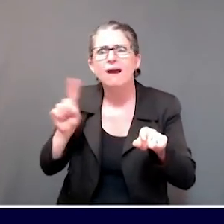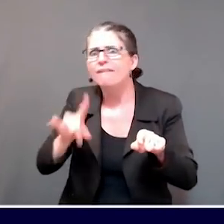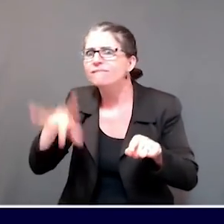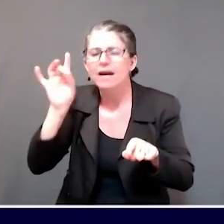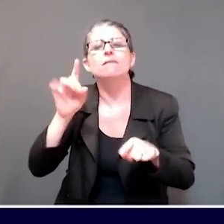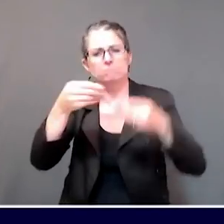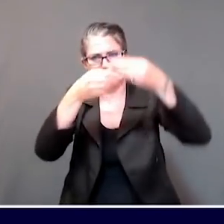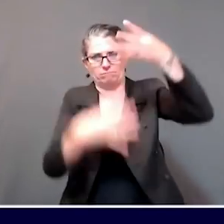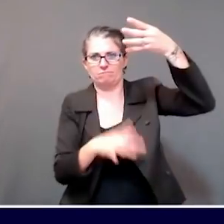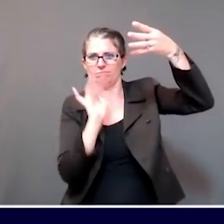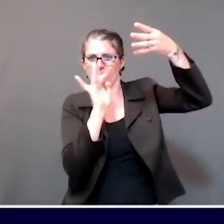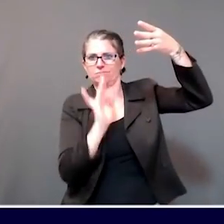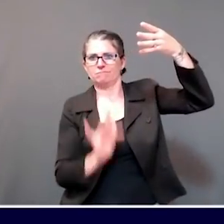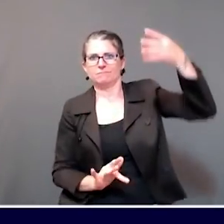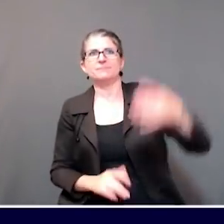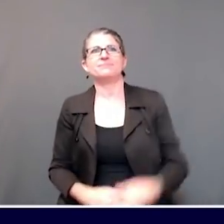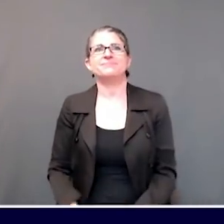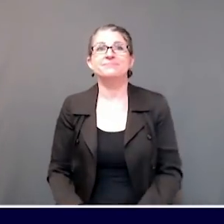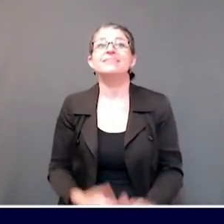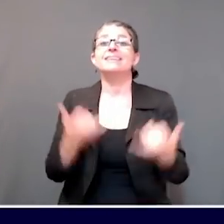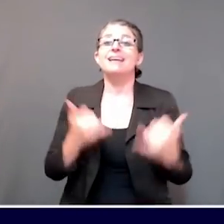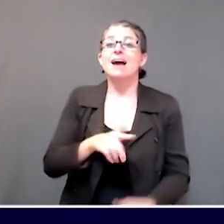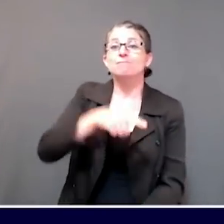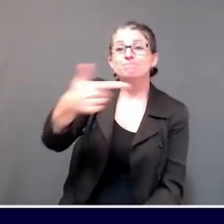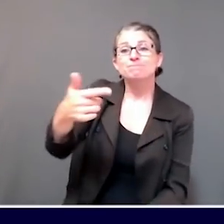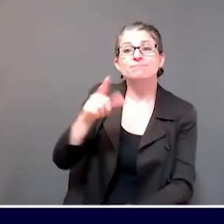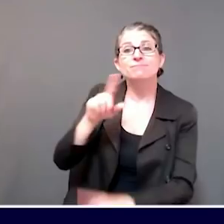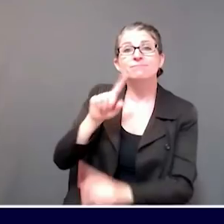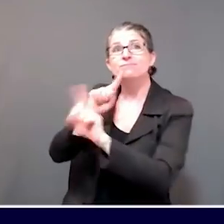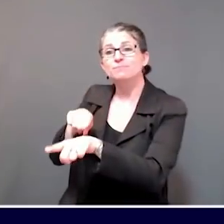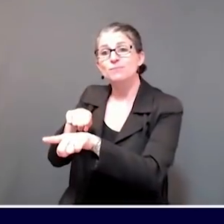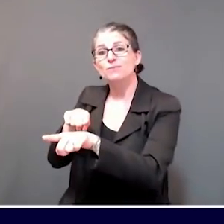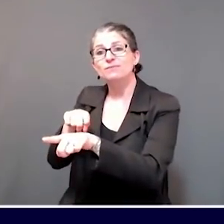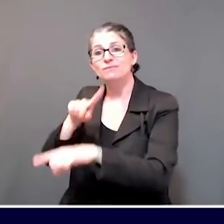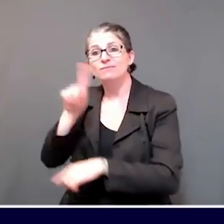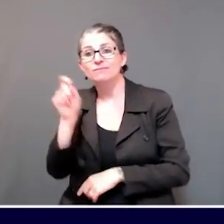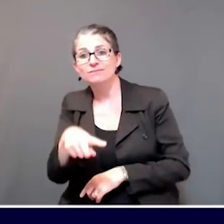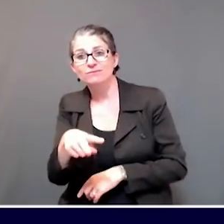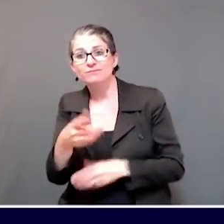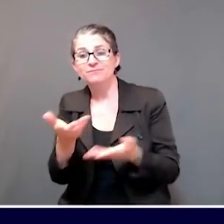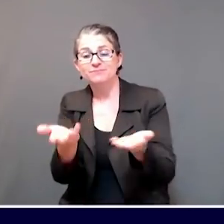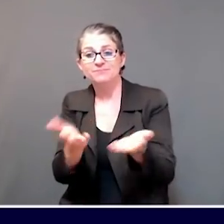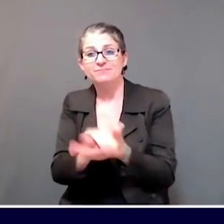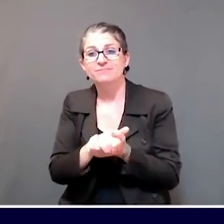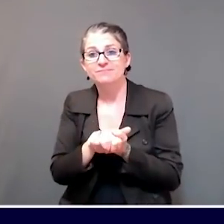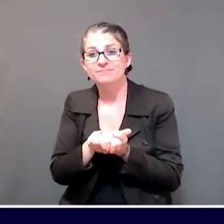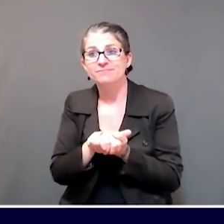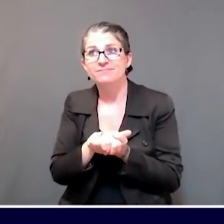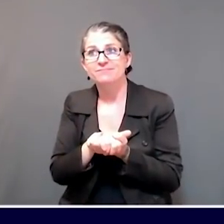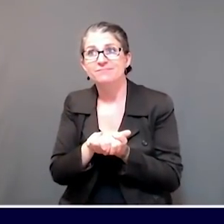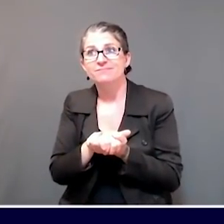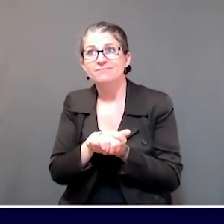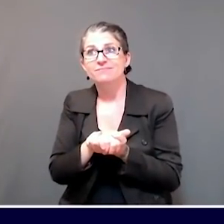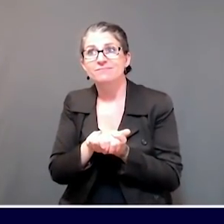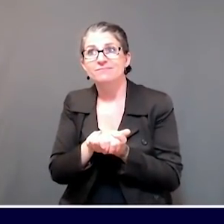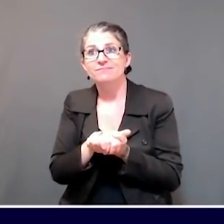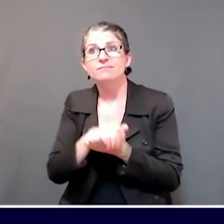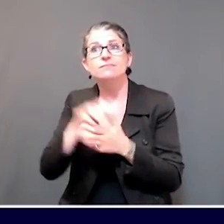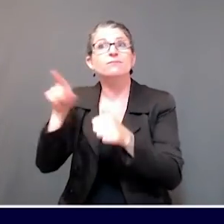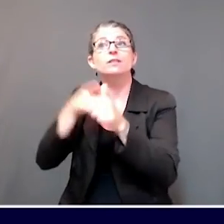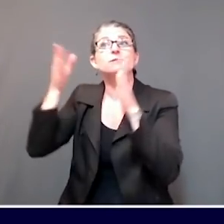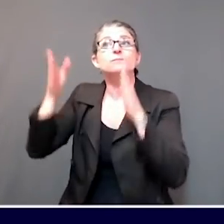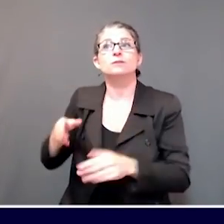questions, 13 of our colleagues from the media today, so we'll go ahead and dive in. And the first question today goes to David Horowitz